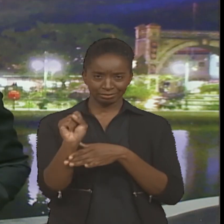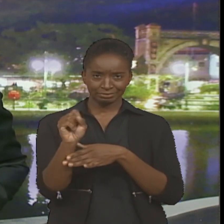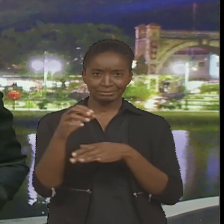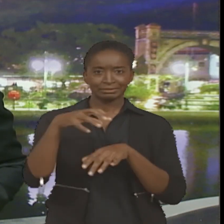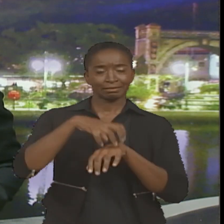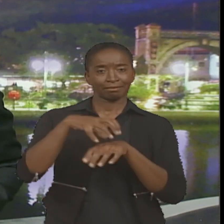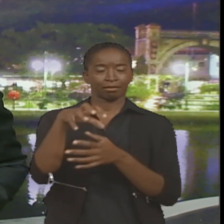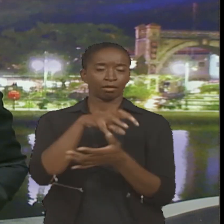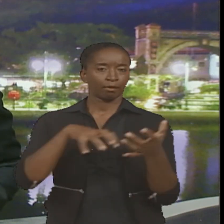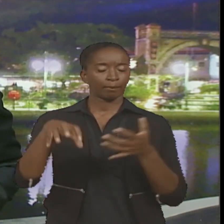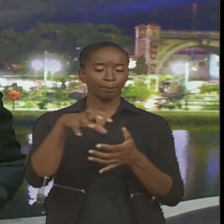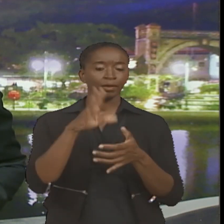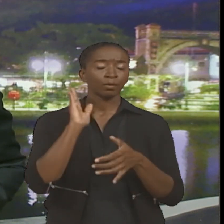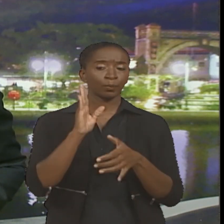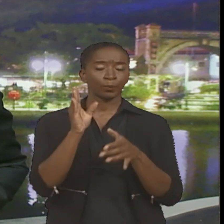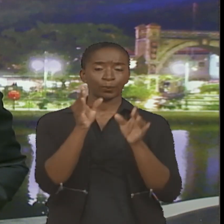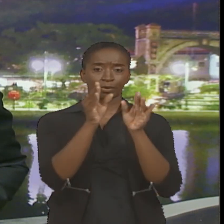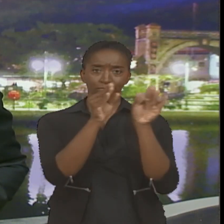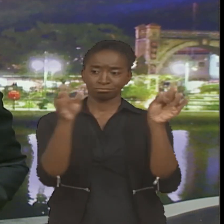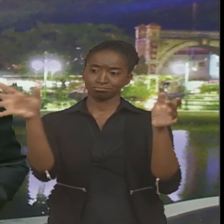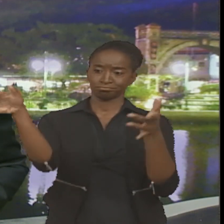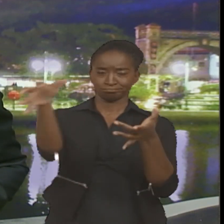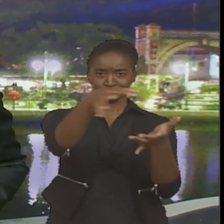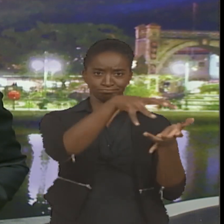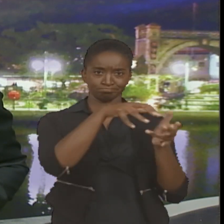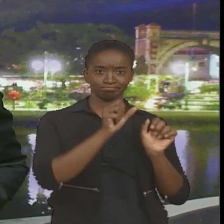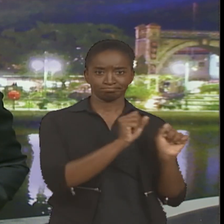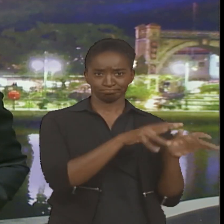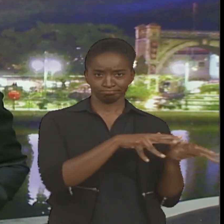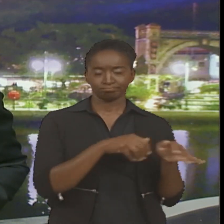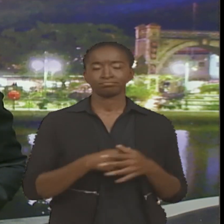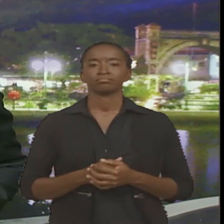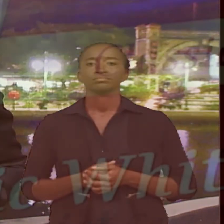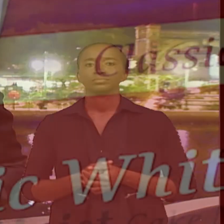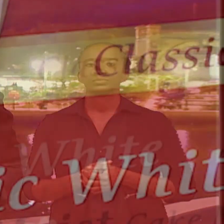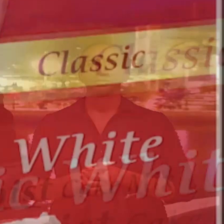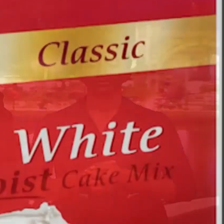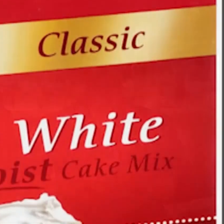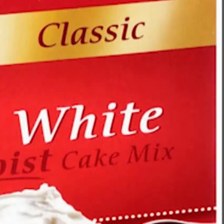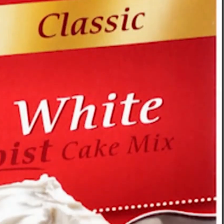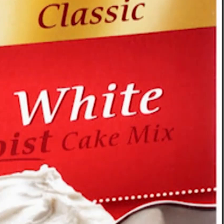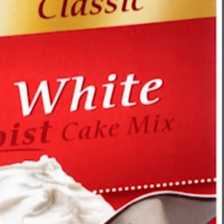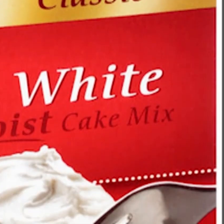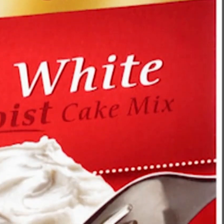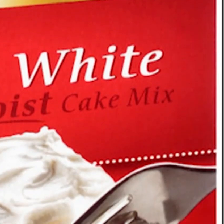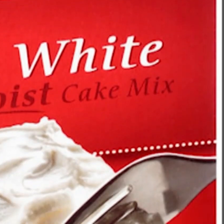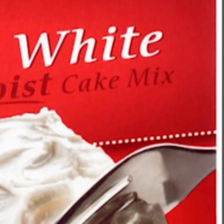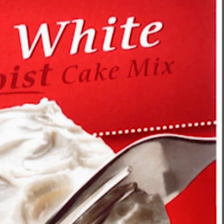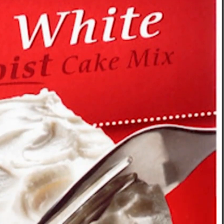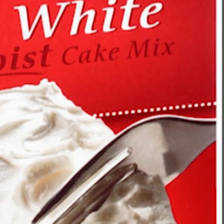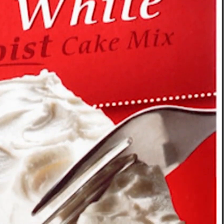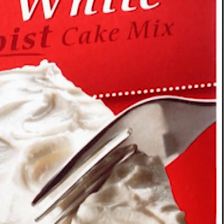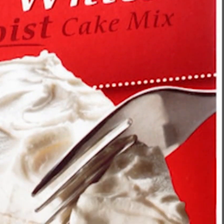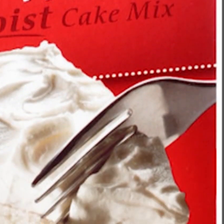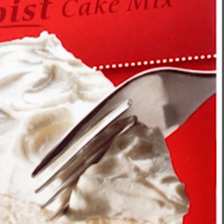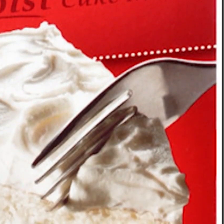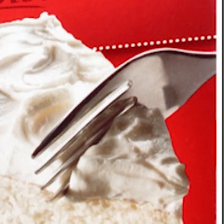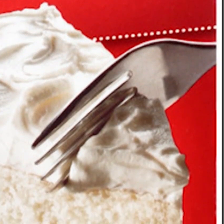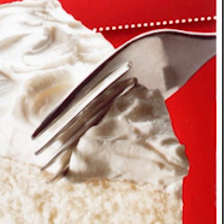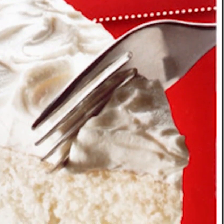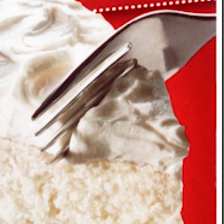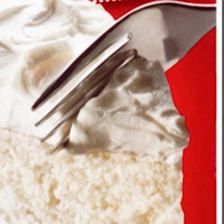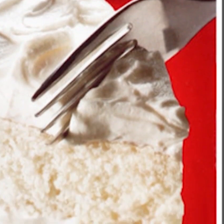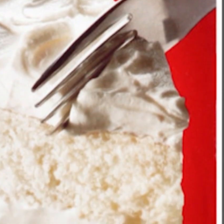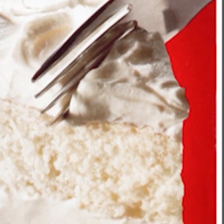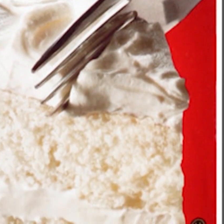product recall. If the box you purchased has a use-by date of between March 7th to March 13th, 2019, then you